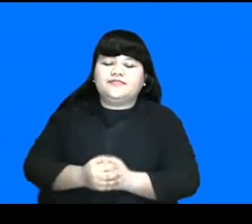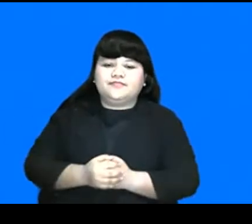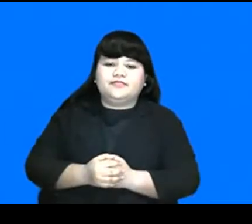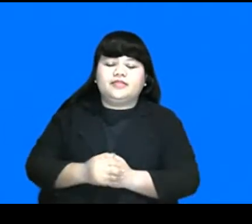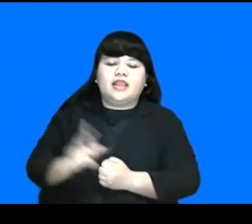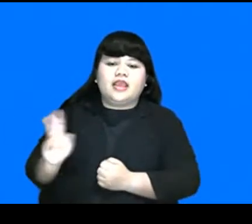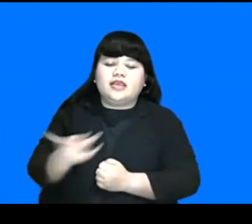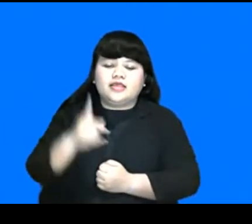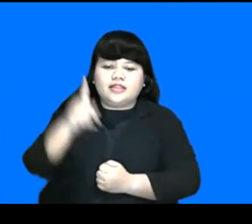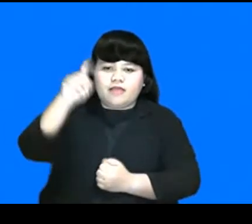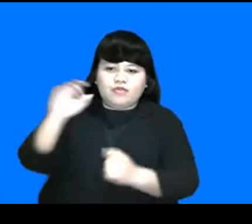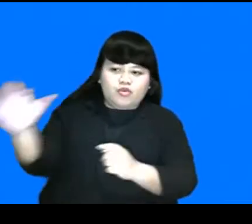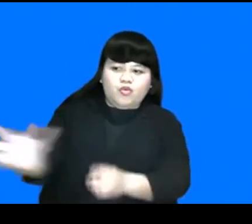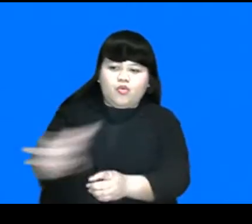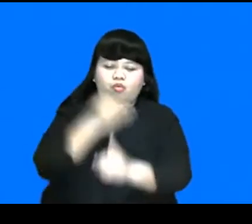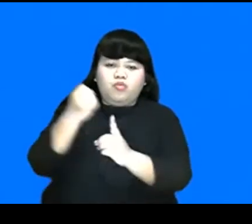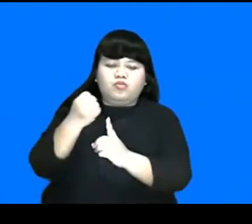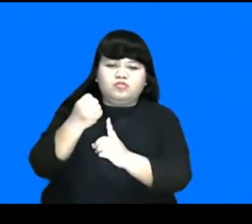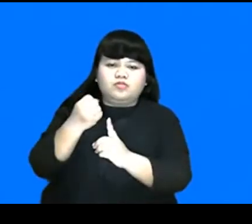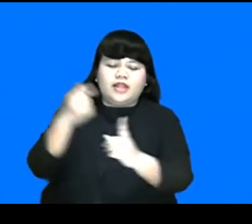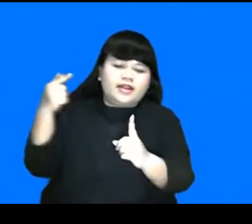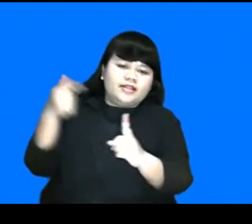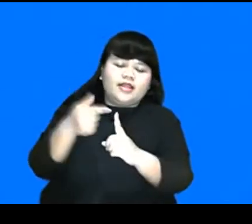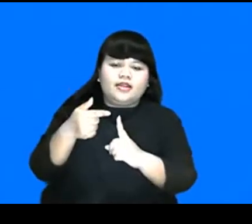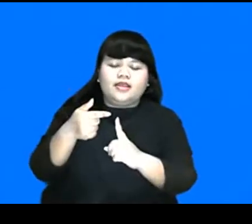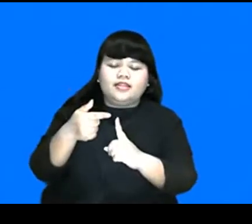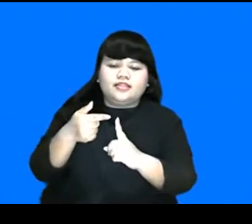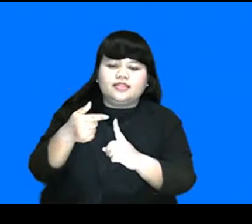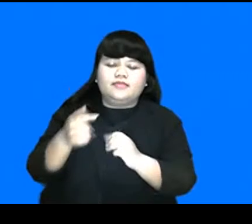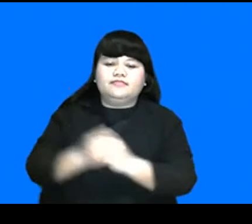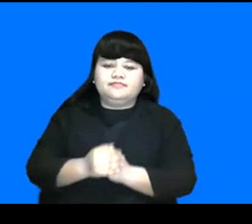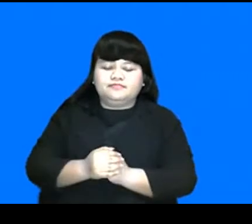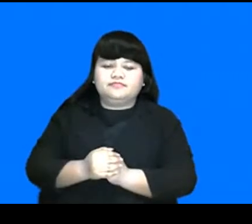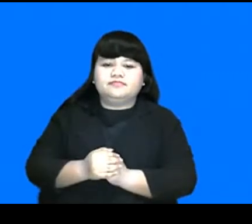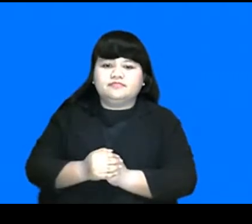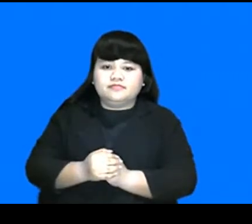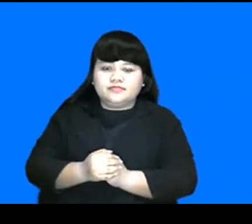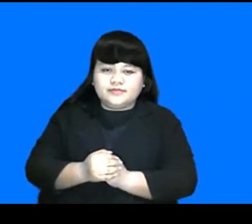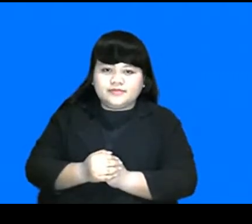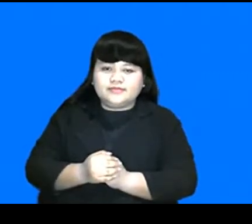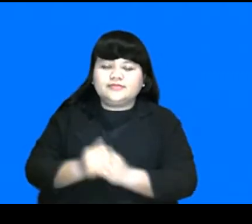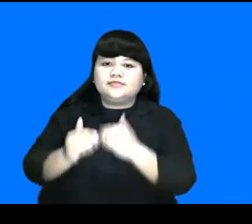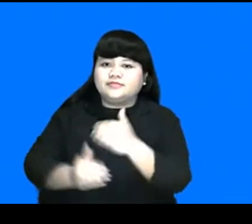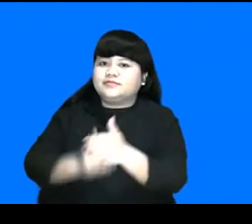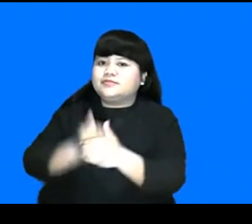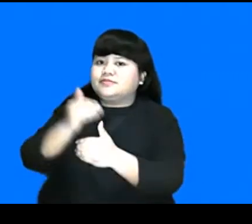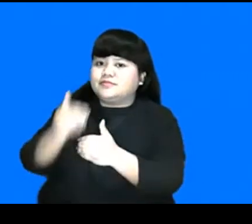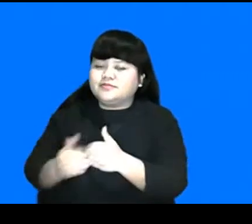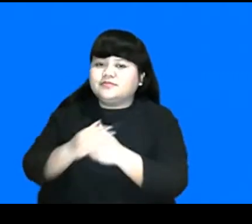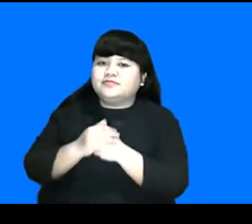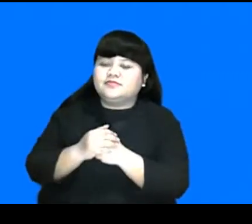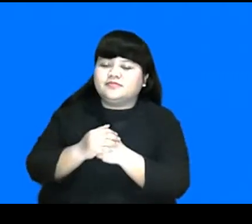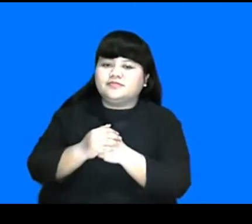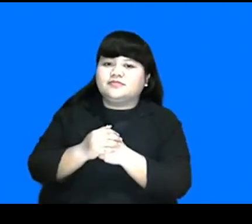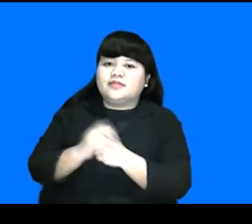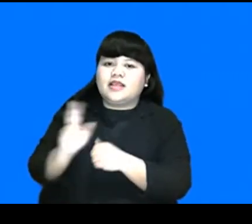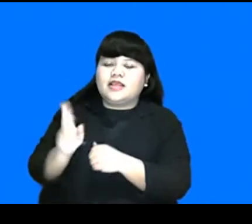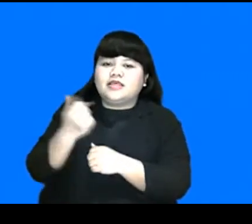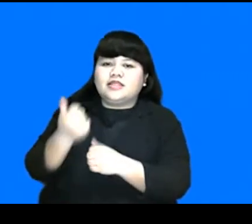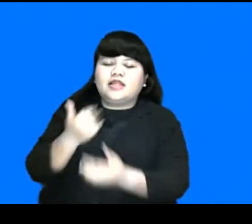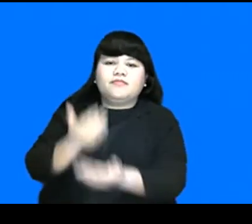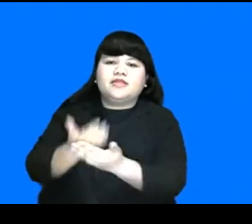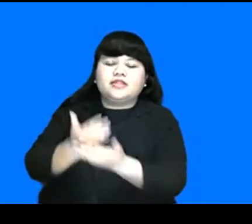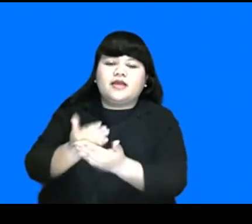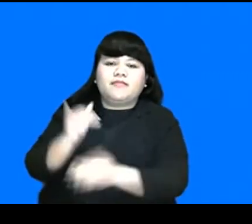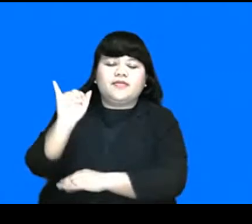targets. Yeah. And how to push foundations to support this idea. I think we